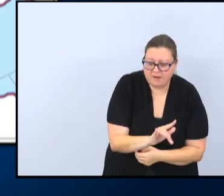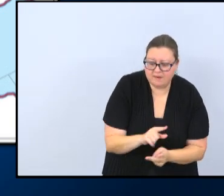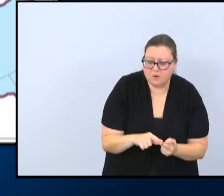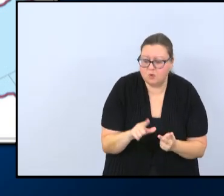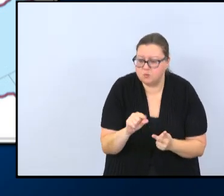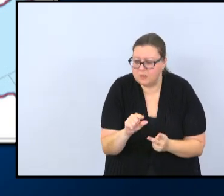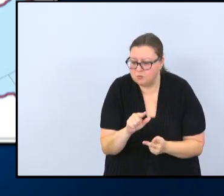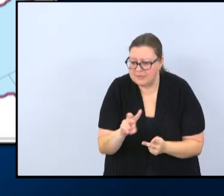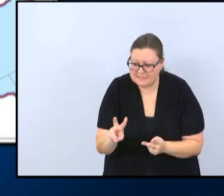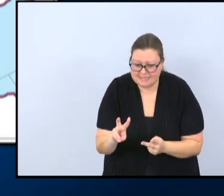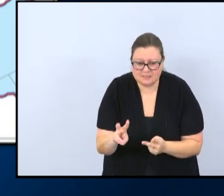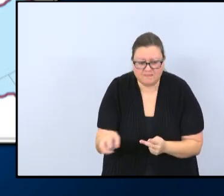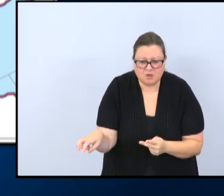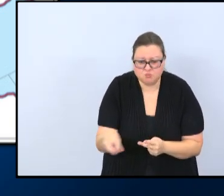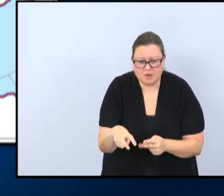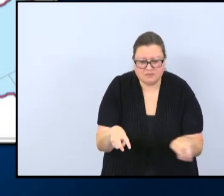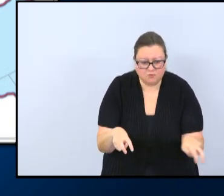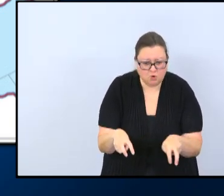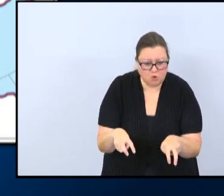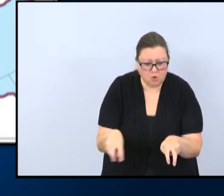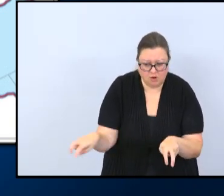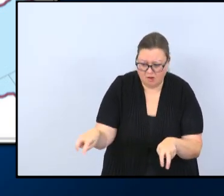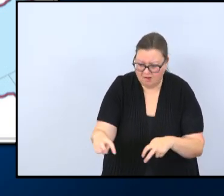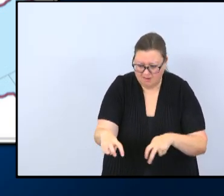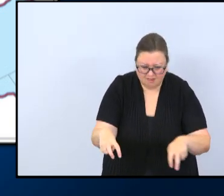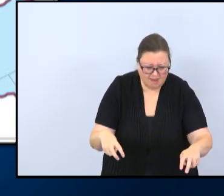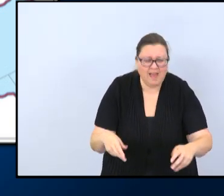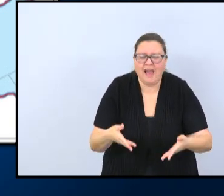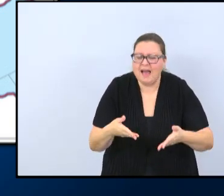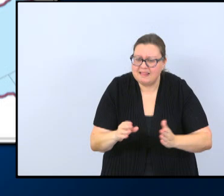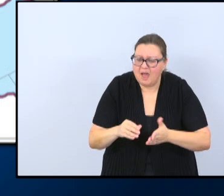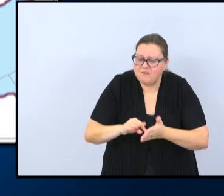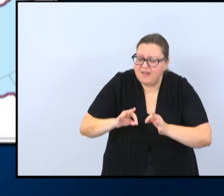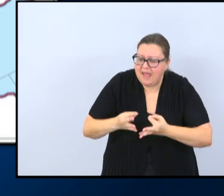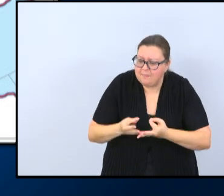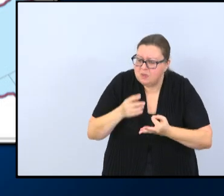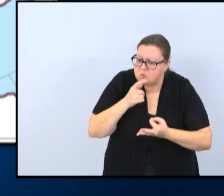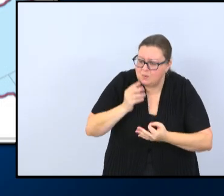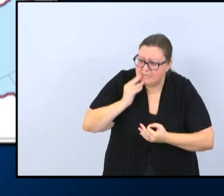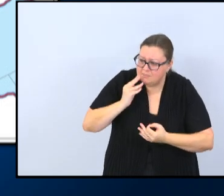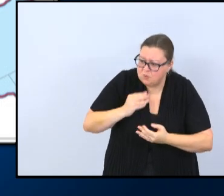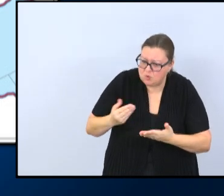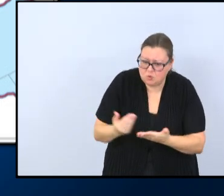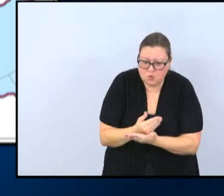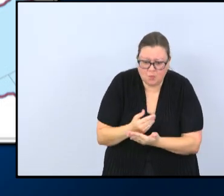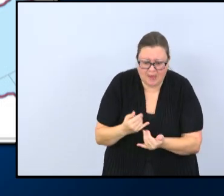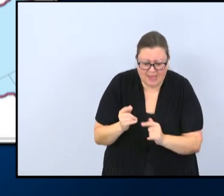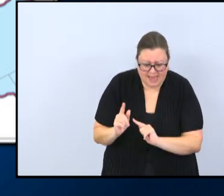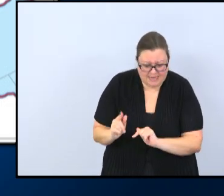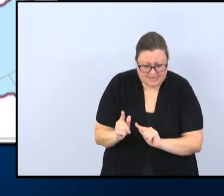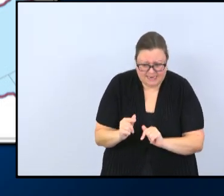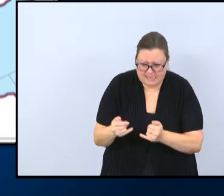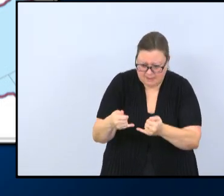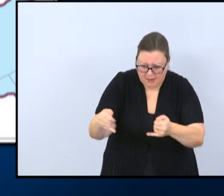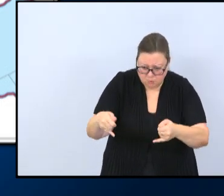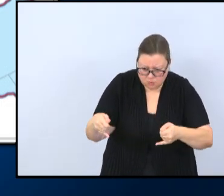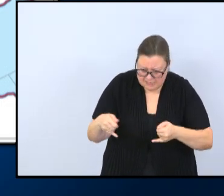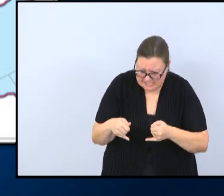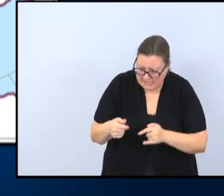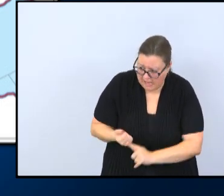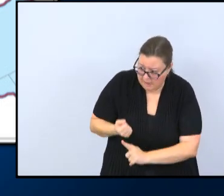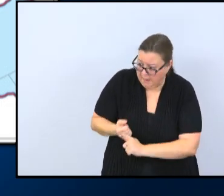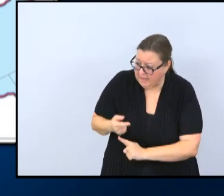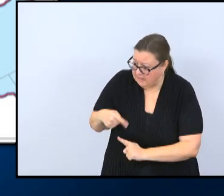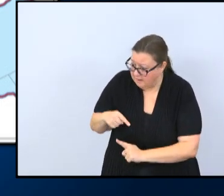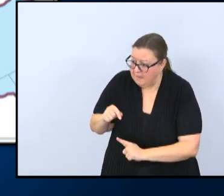2025-2026 transfer window, which includes the opportunity for families to apply who have been impacted by the new attendance boundaries, which were approved in last